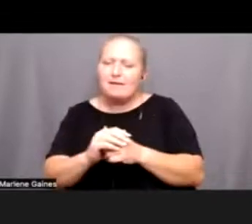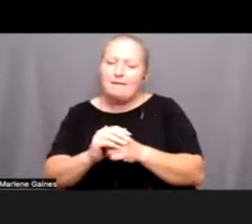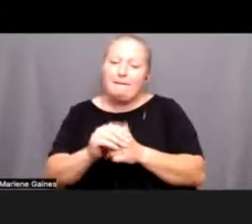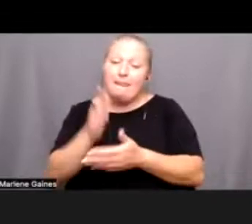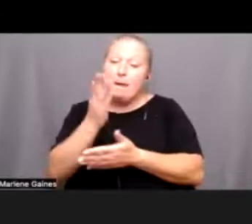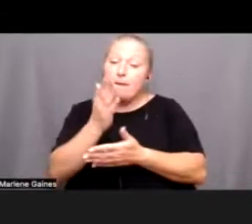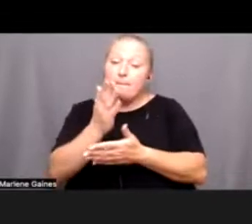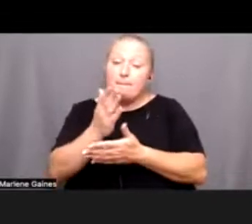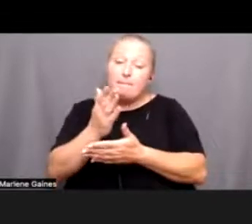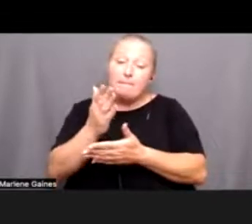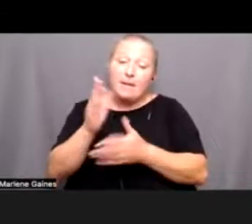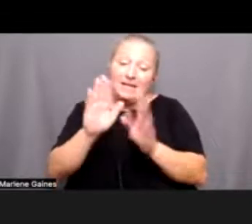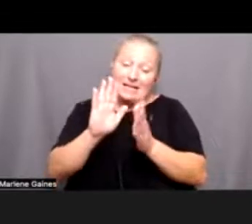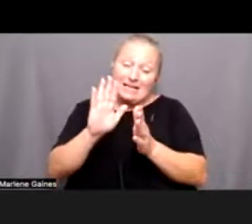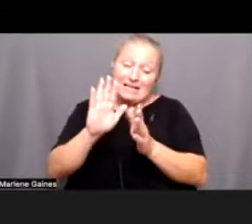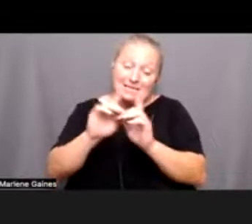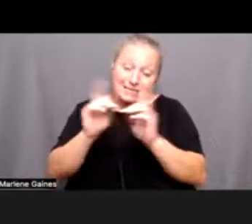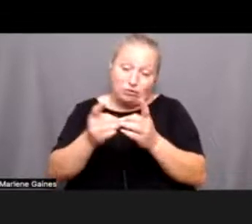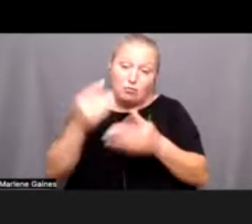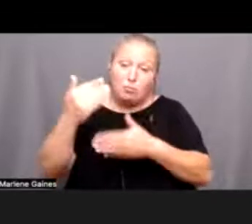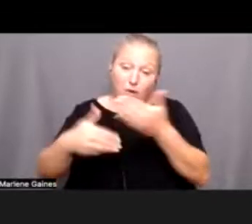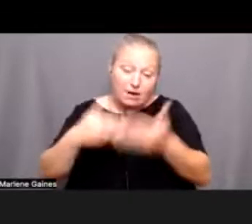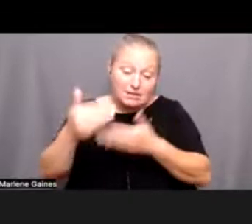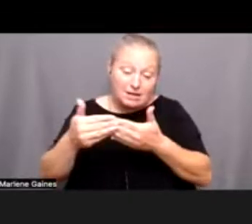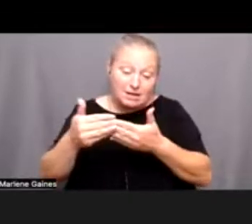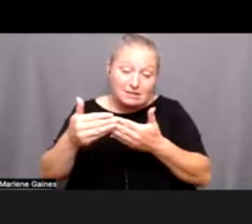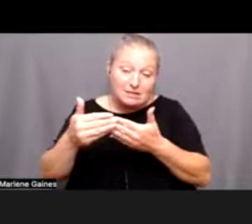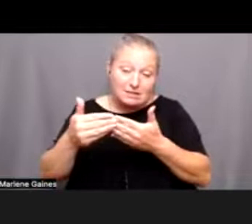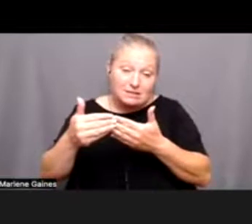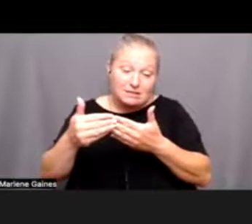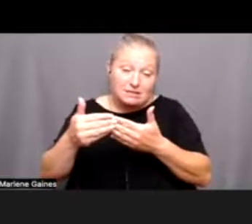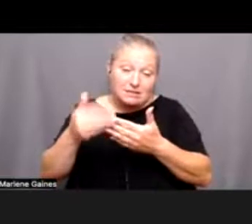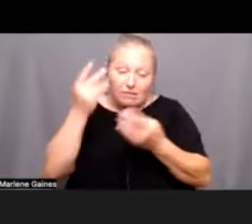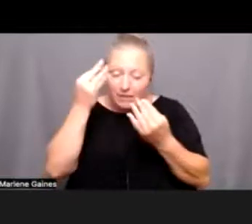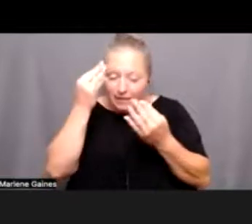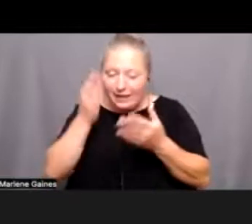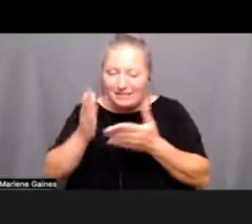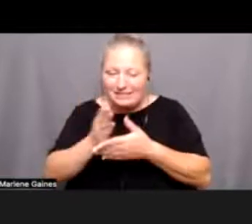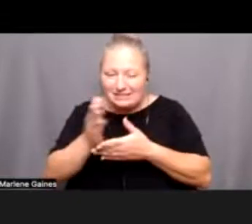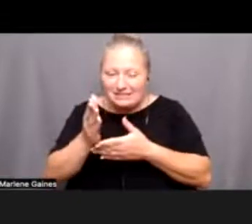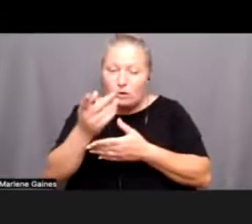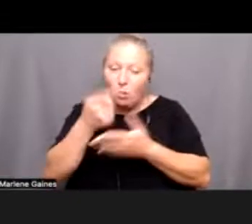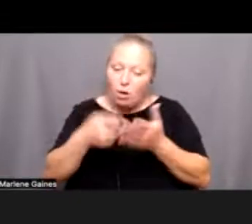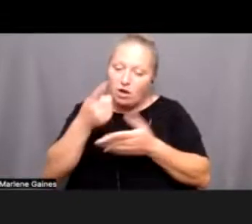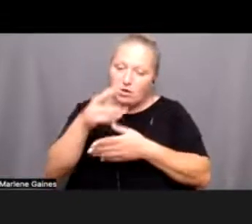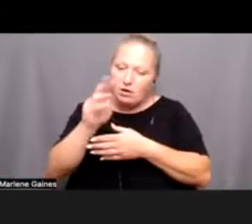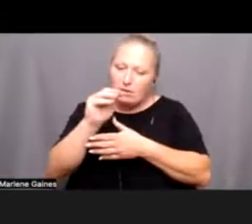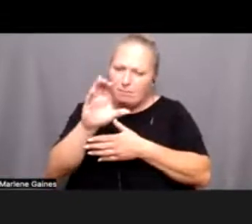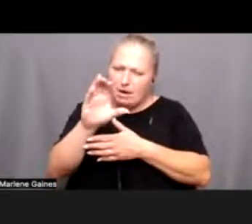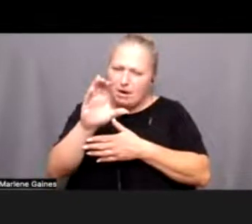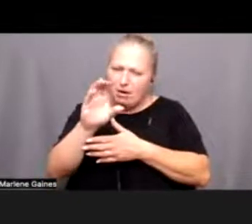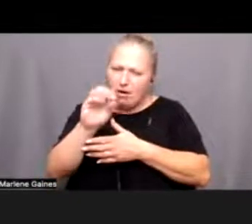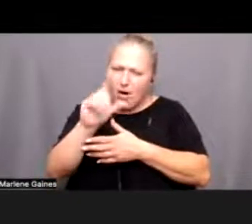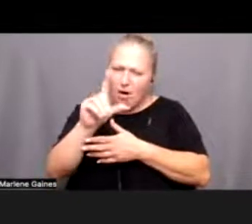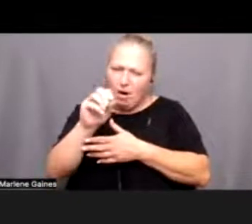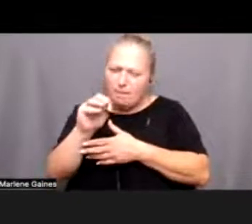Part of the district's process to really think through what Dr. McCollum mentioned